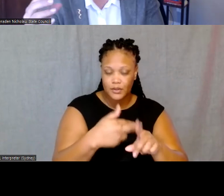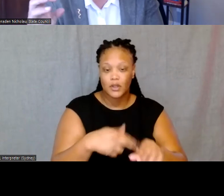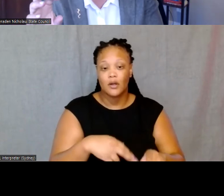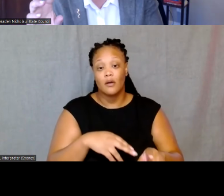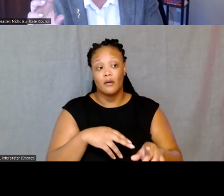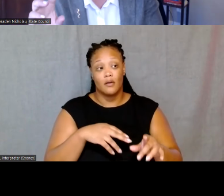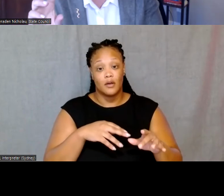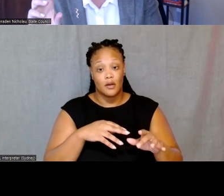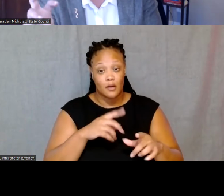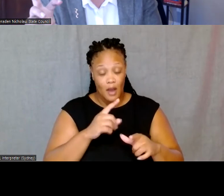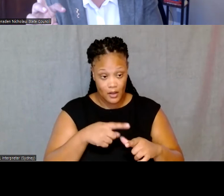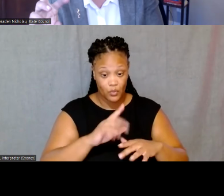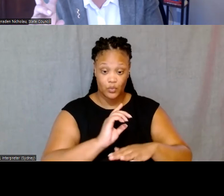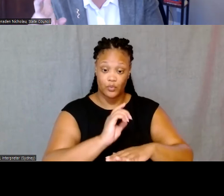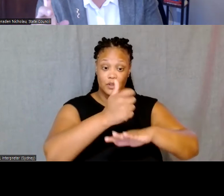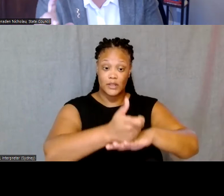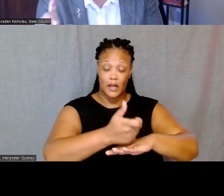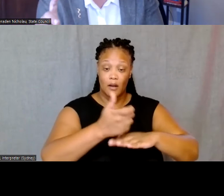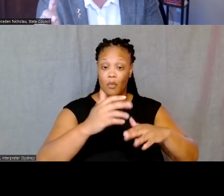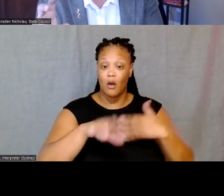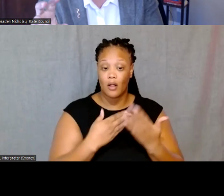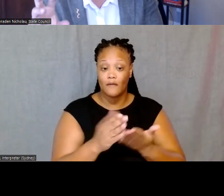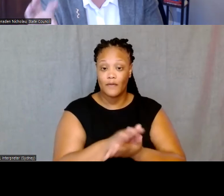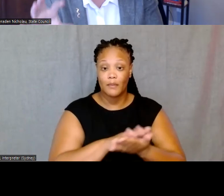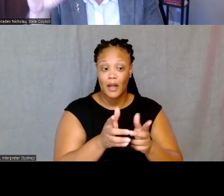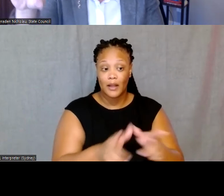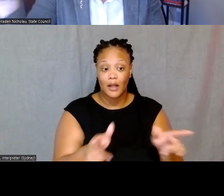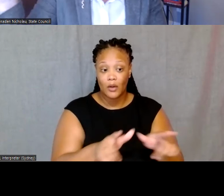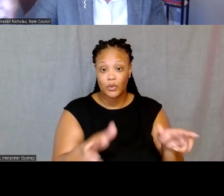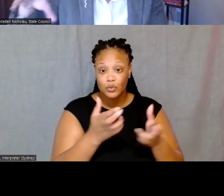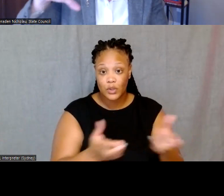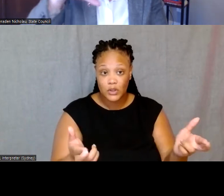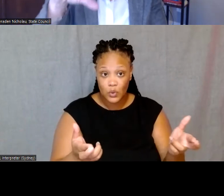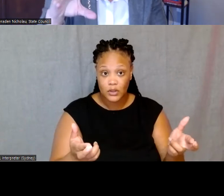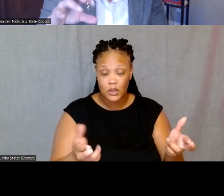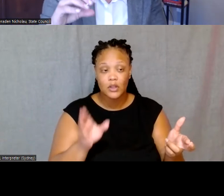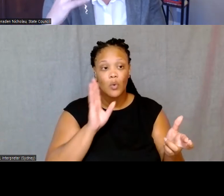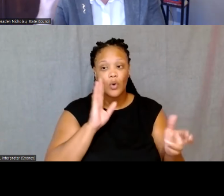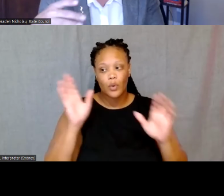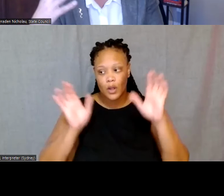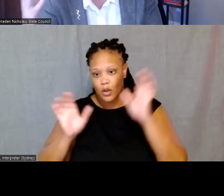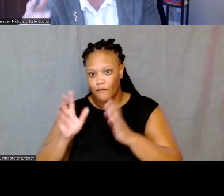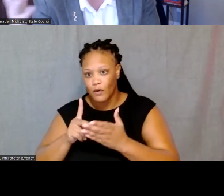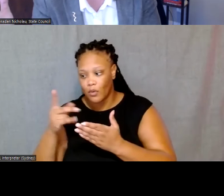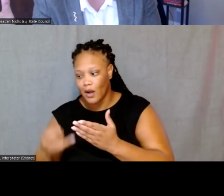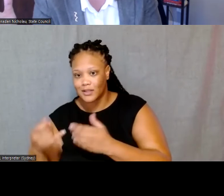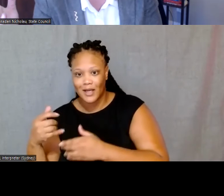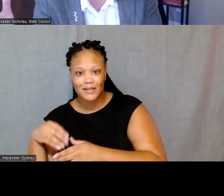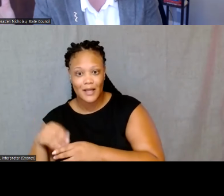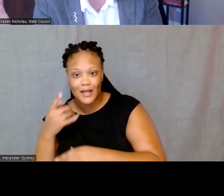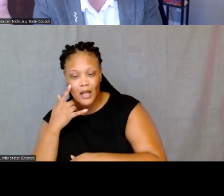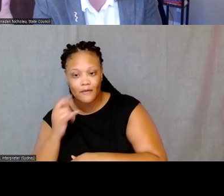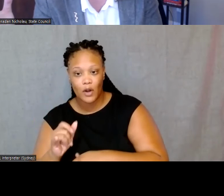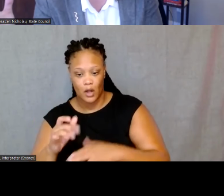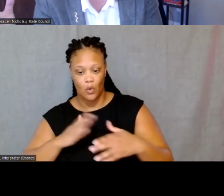language resources, the project would commit to would look for certain projects in California that would adopt and use those